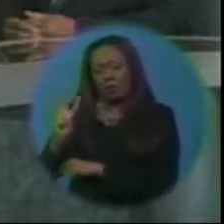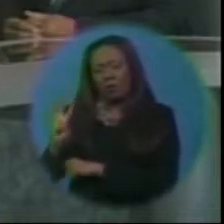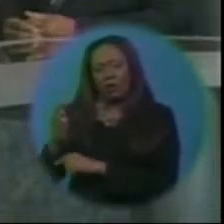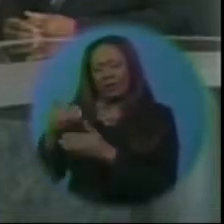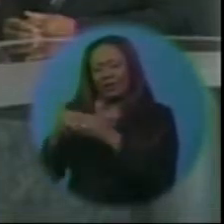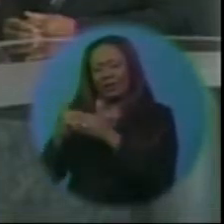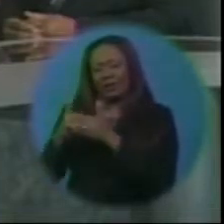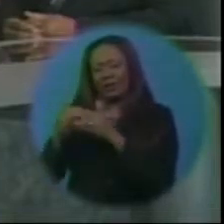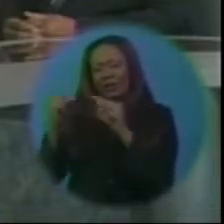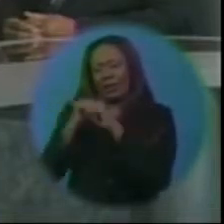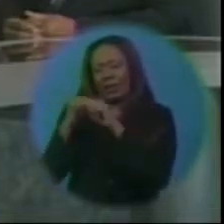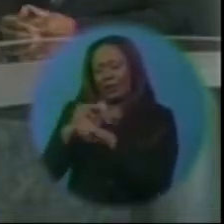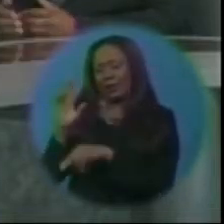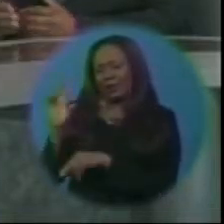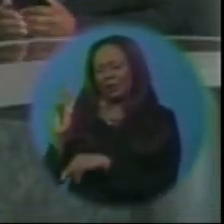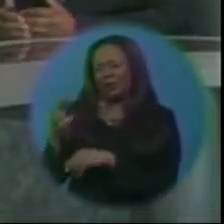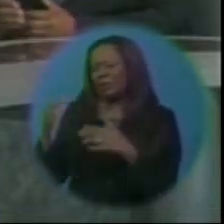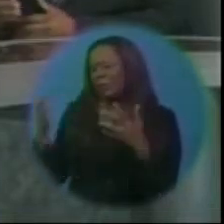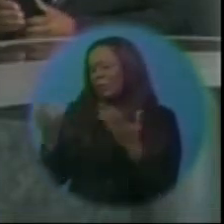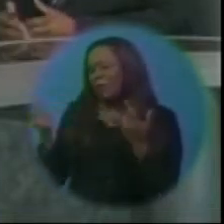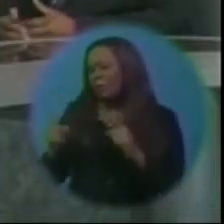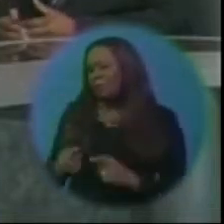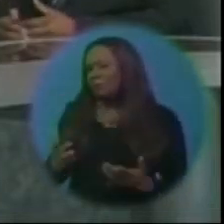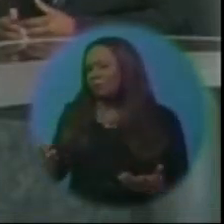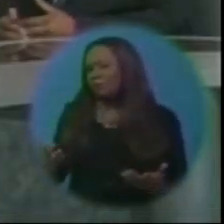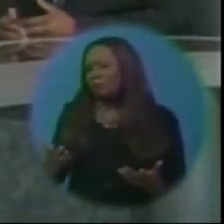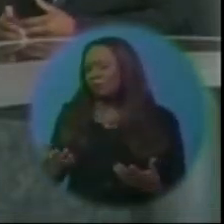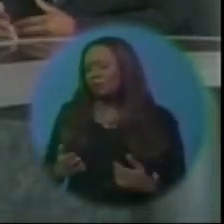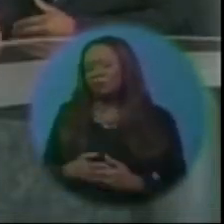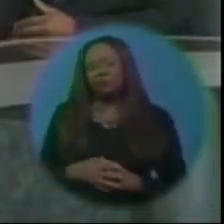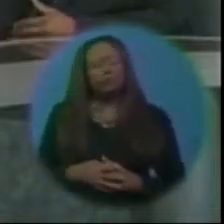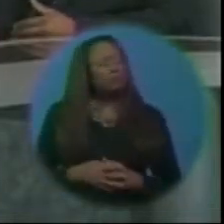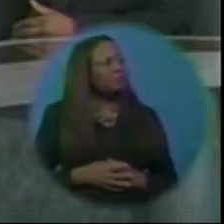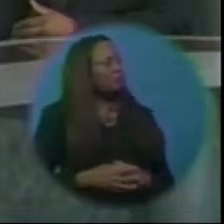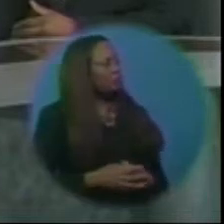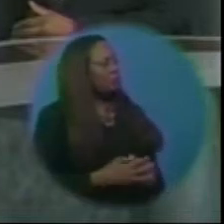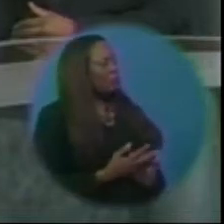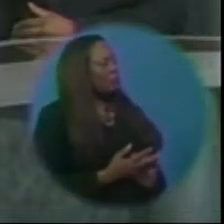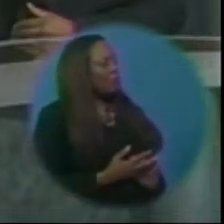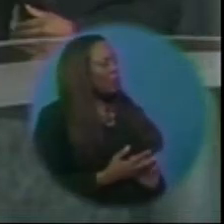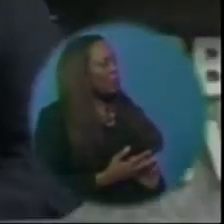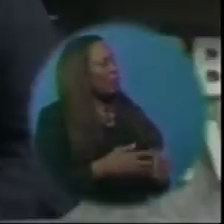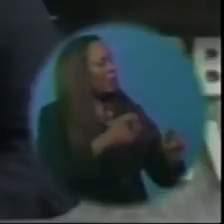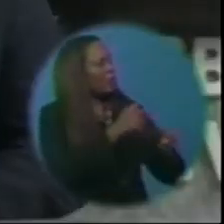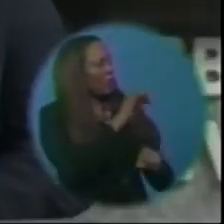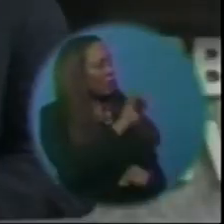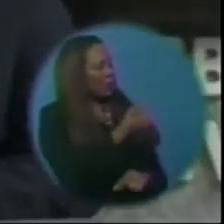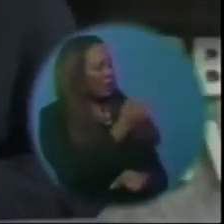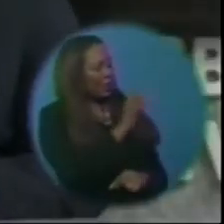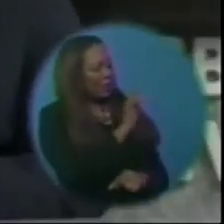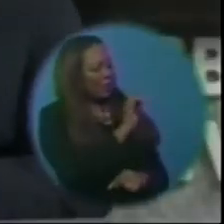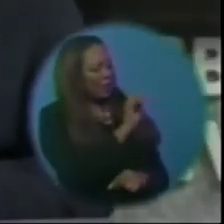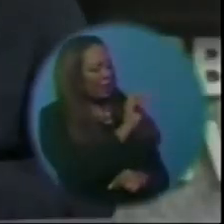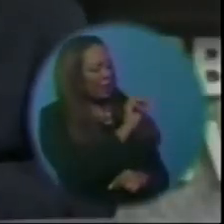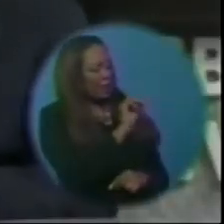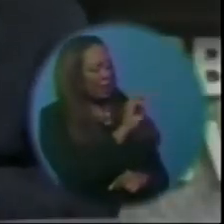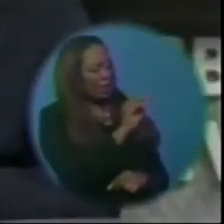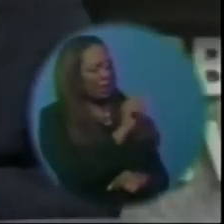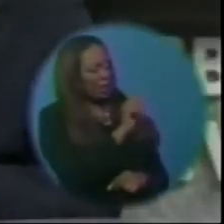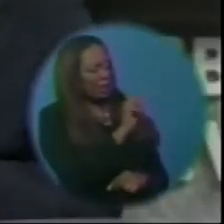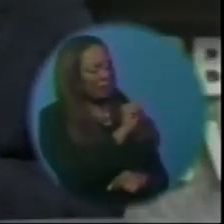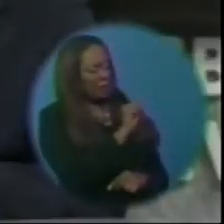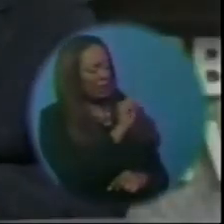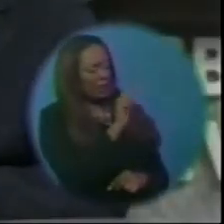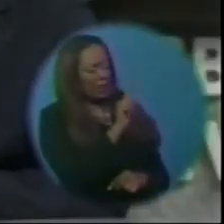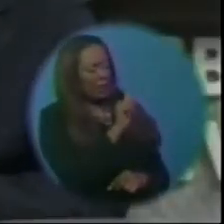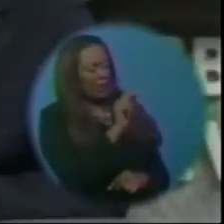So tell us what is expected to happen specifically from the Gemins Lane area up to Carter's Gap. Yes. What we're doing really, we're taking advantage